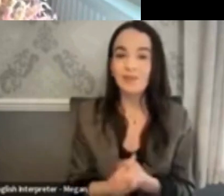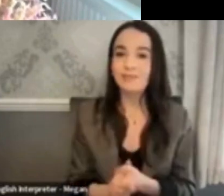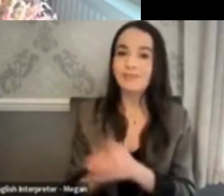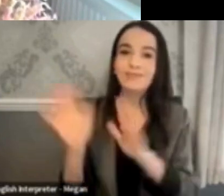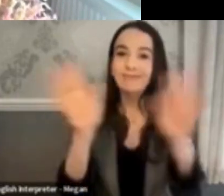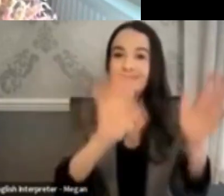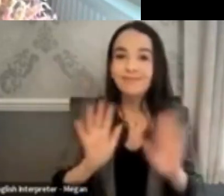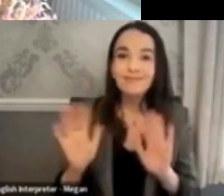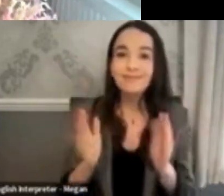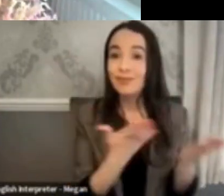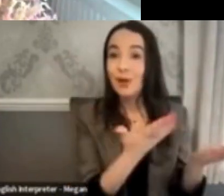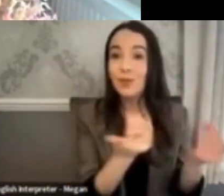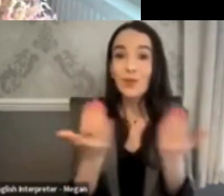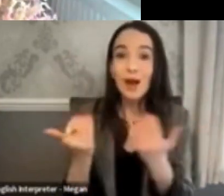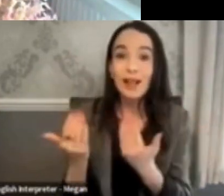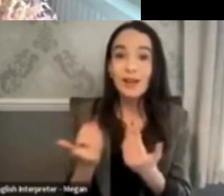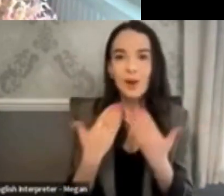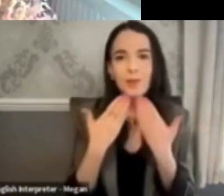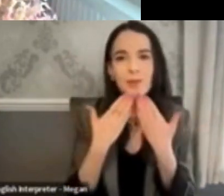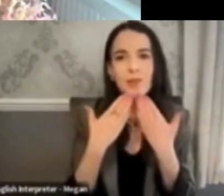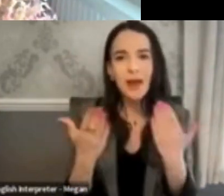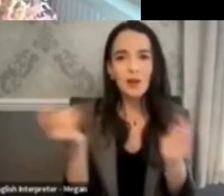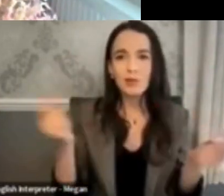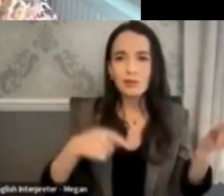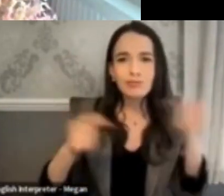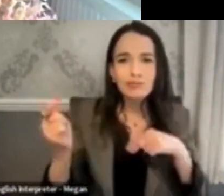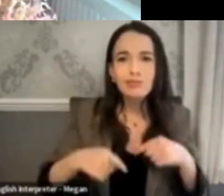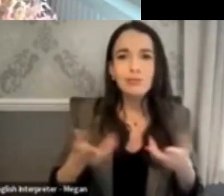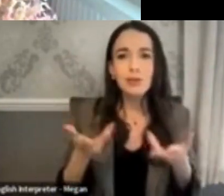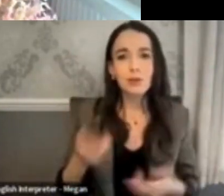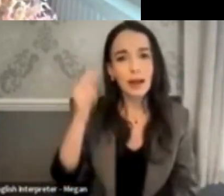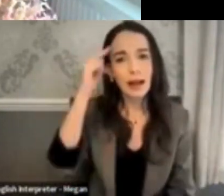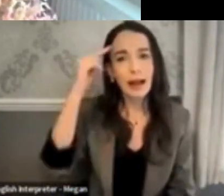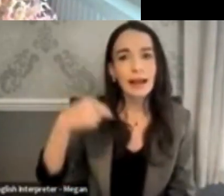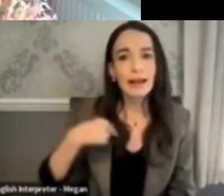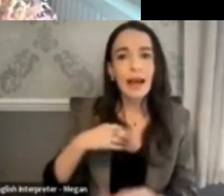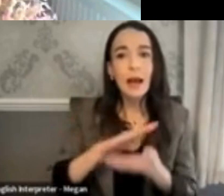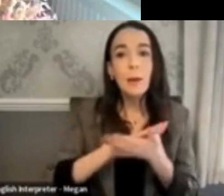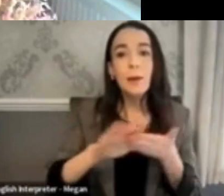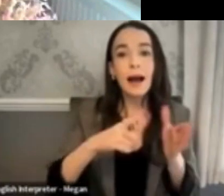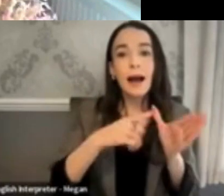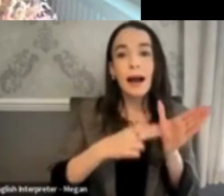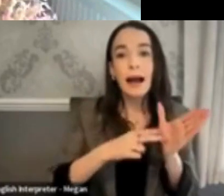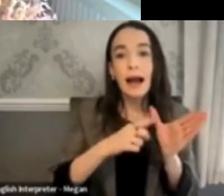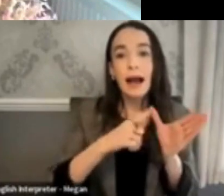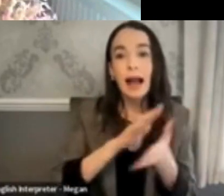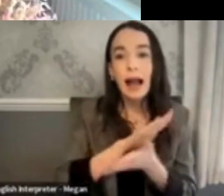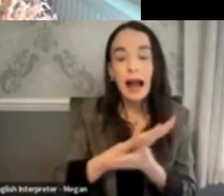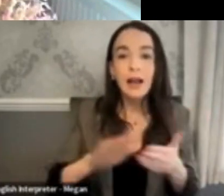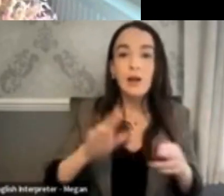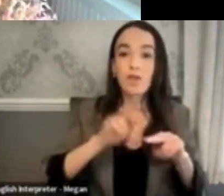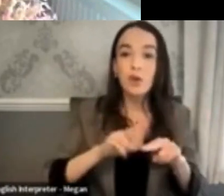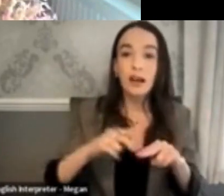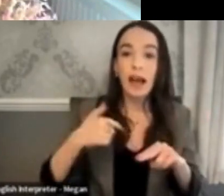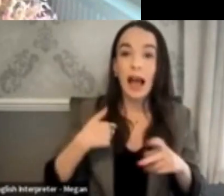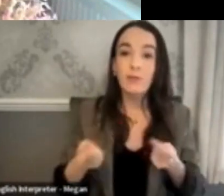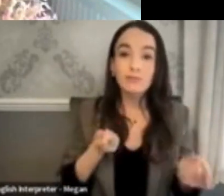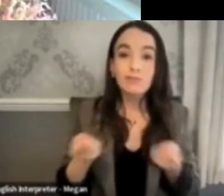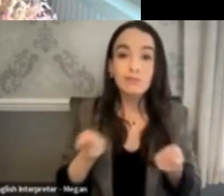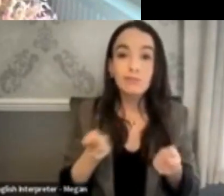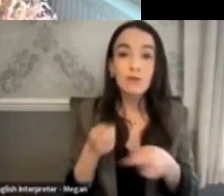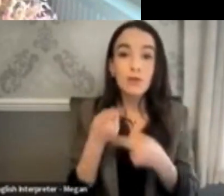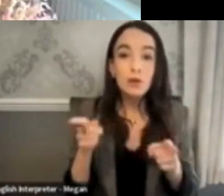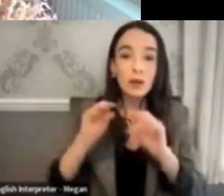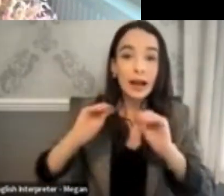everybody. Welcome and thank you for joining us today. My name is Hannah Foraker. I'm the Director for Music Education at Arts Council